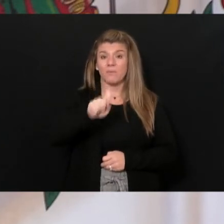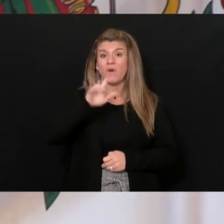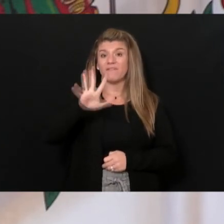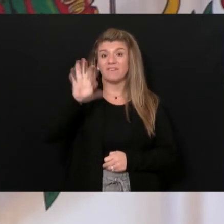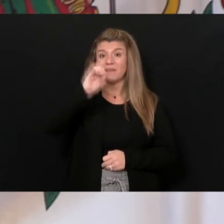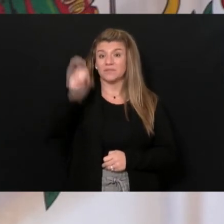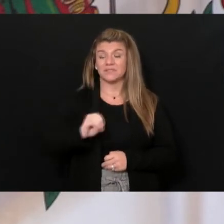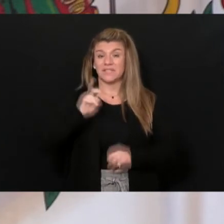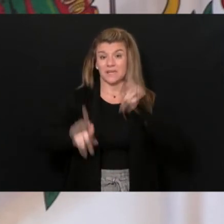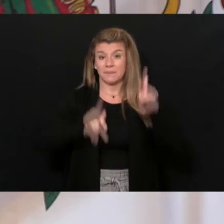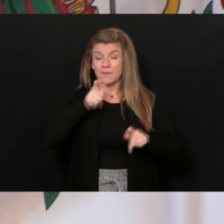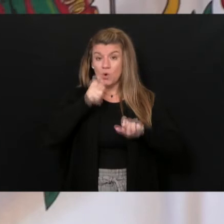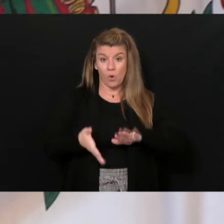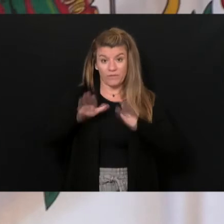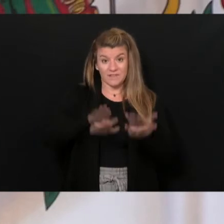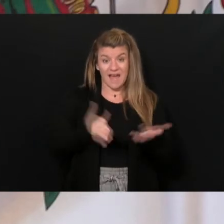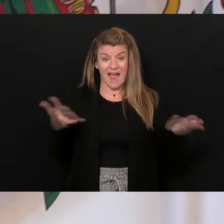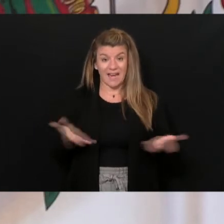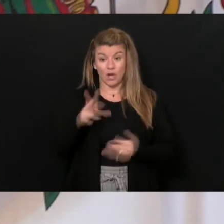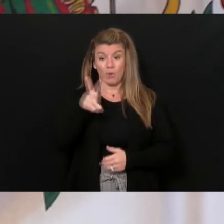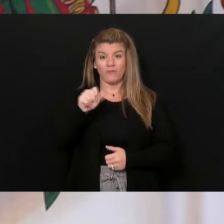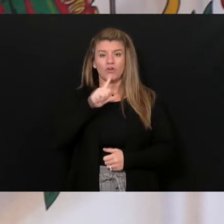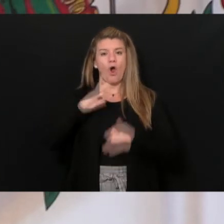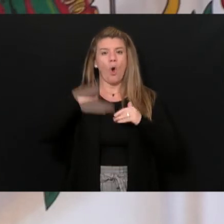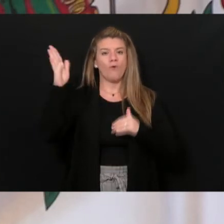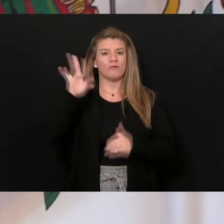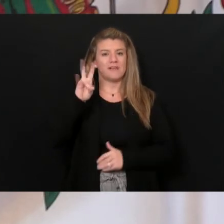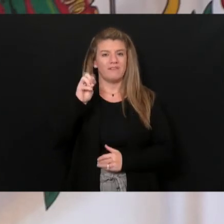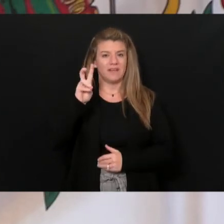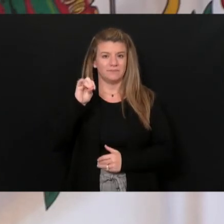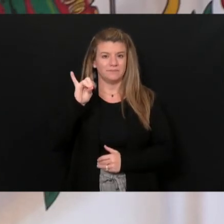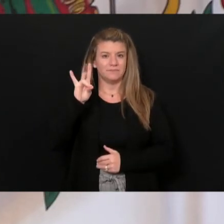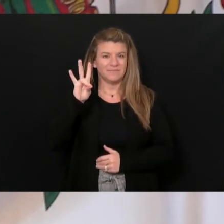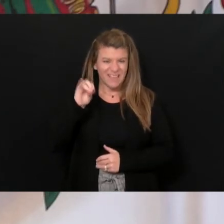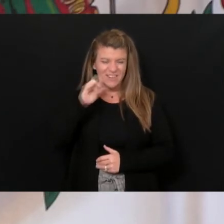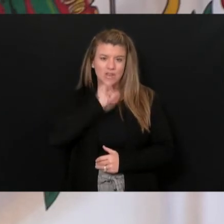77.5% of the people that have died in West Virginia are 70 years or more.